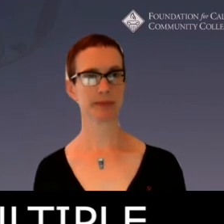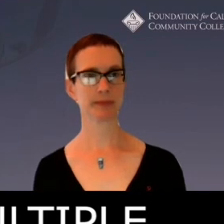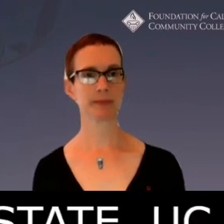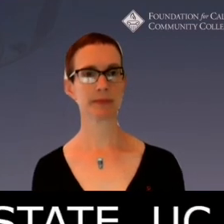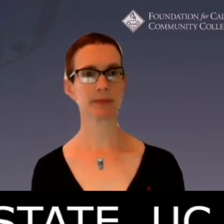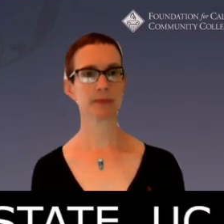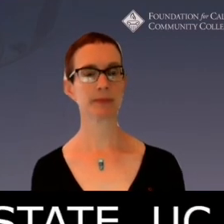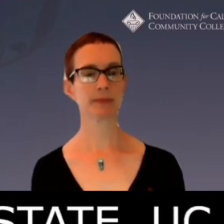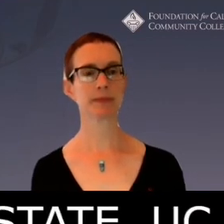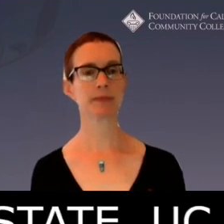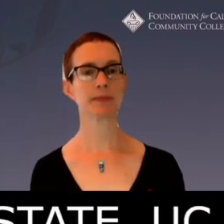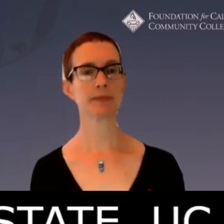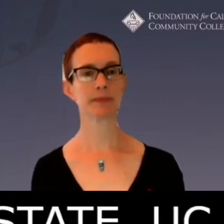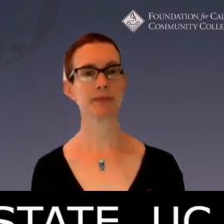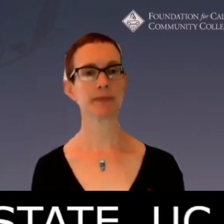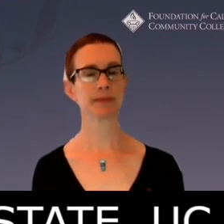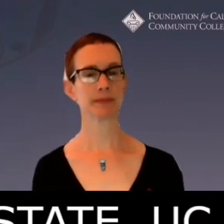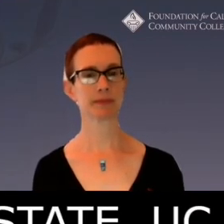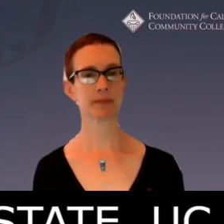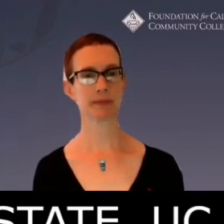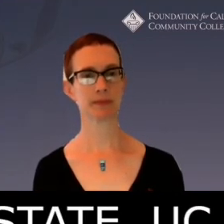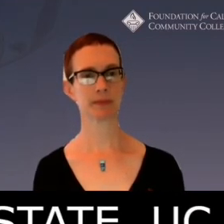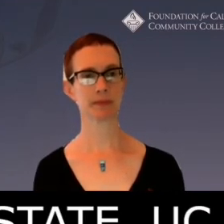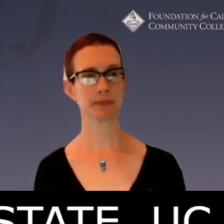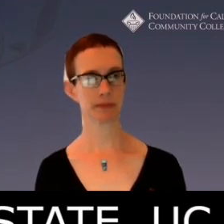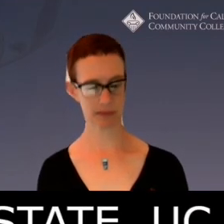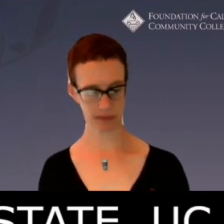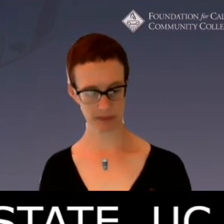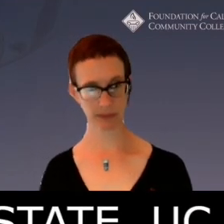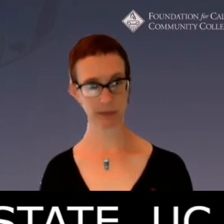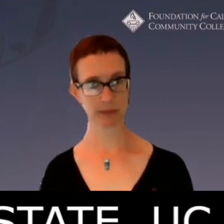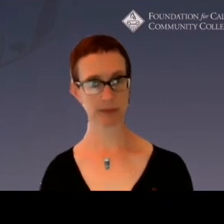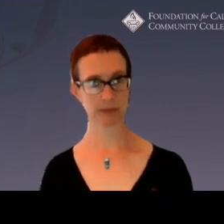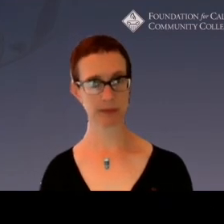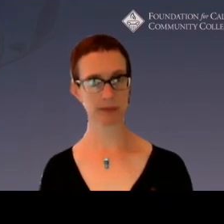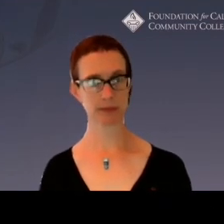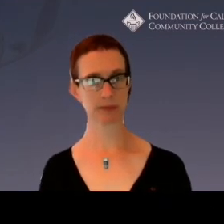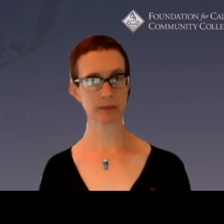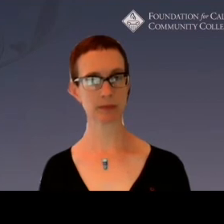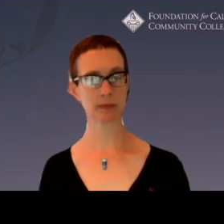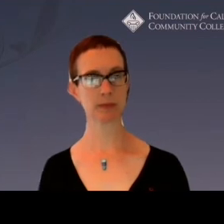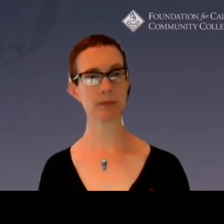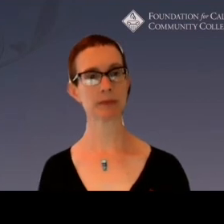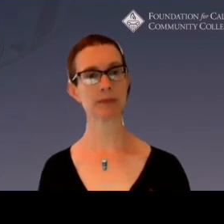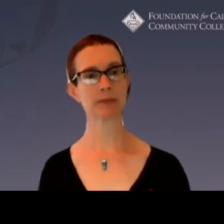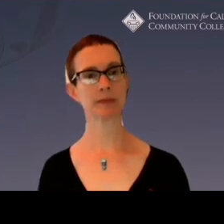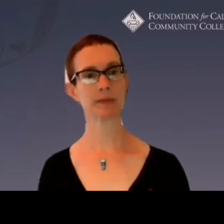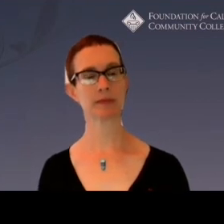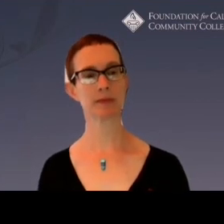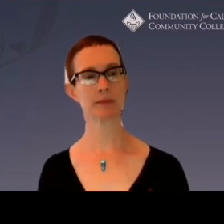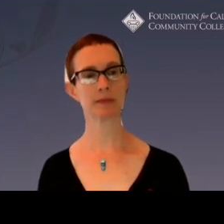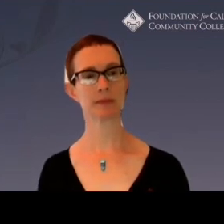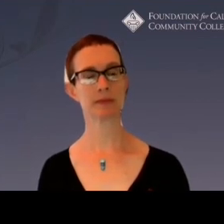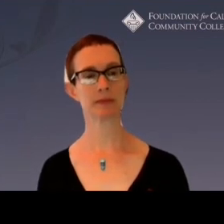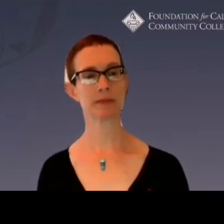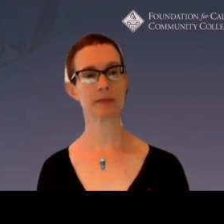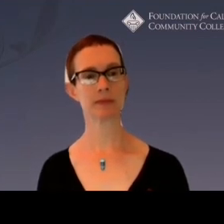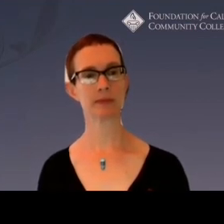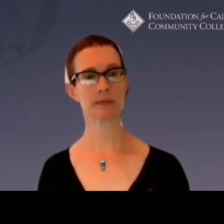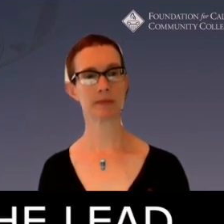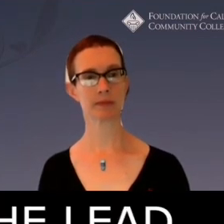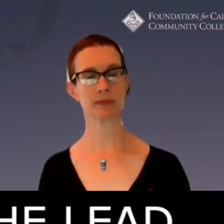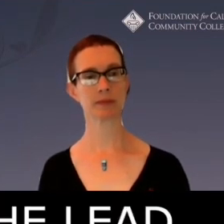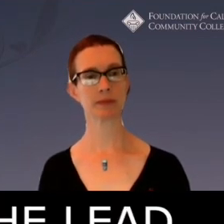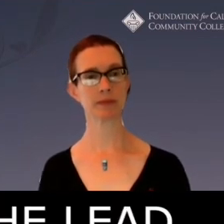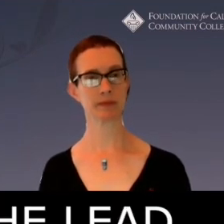PK-12 district at the table as well. So the definition of the lead agency for